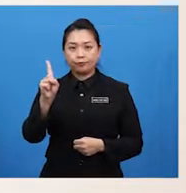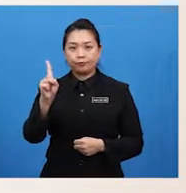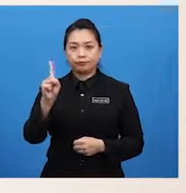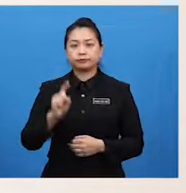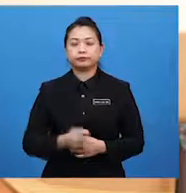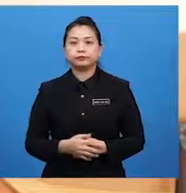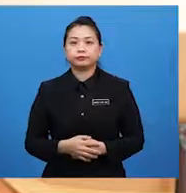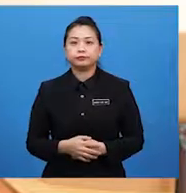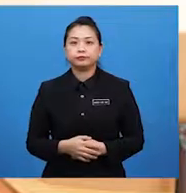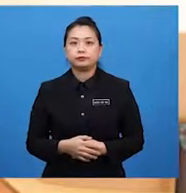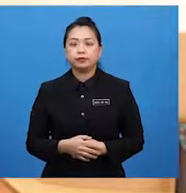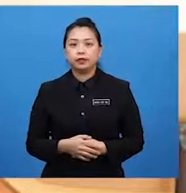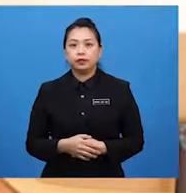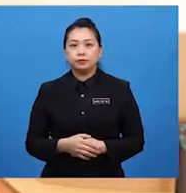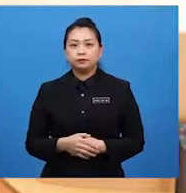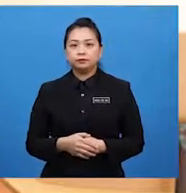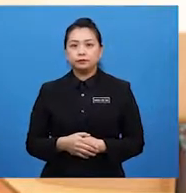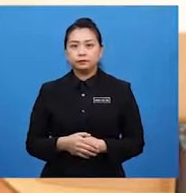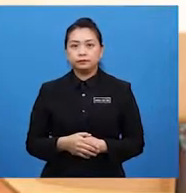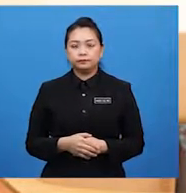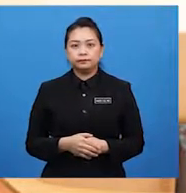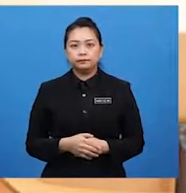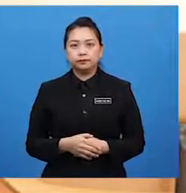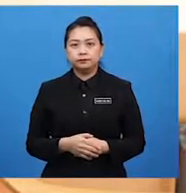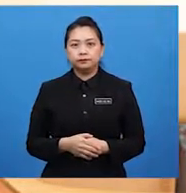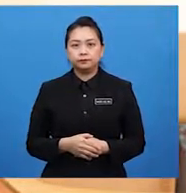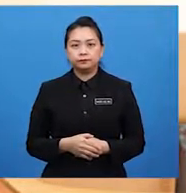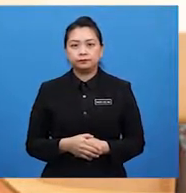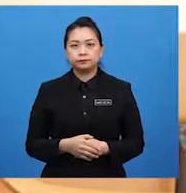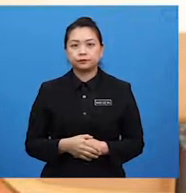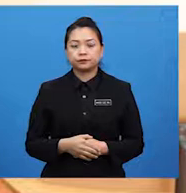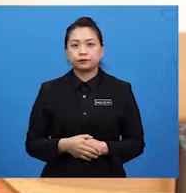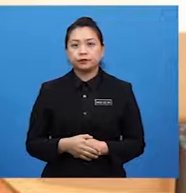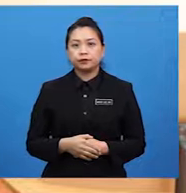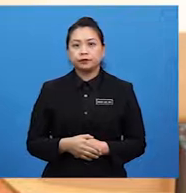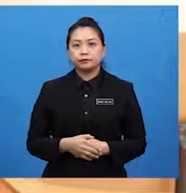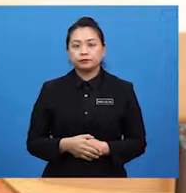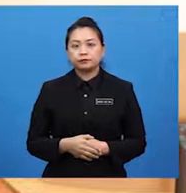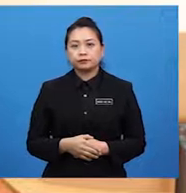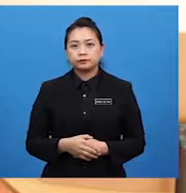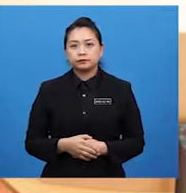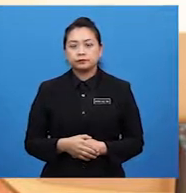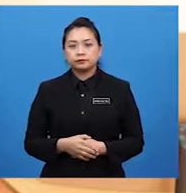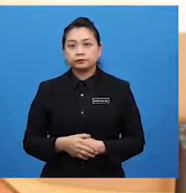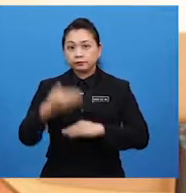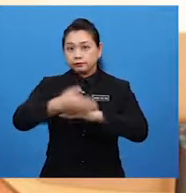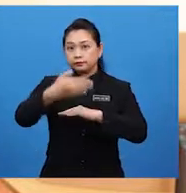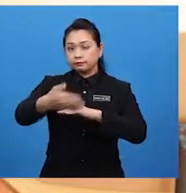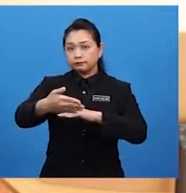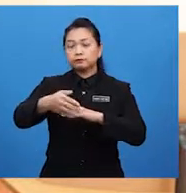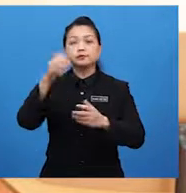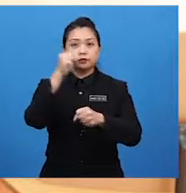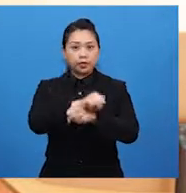Now, let's continue to discuss task two of the MUET writing